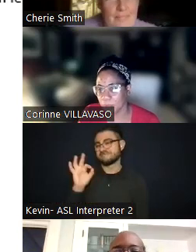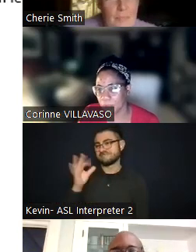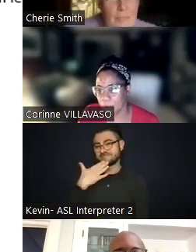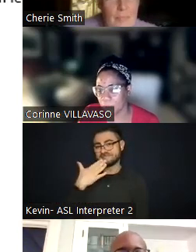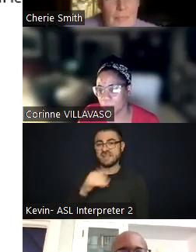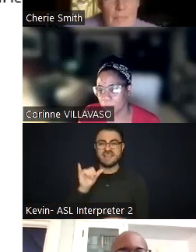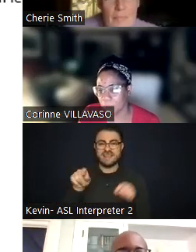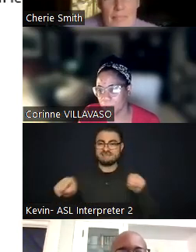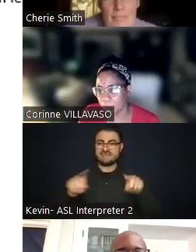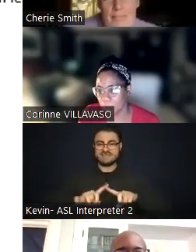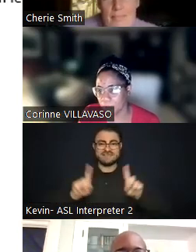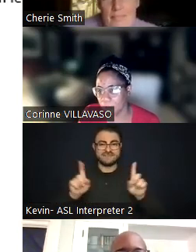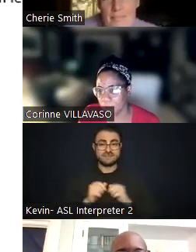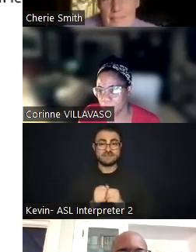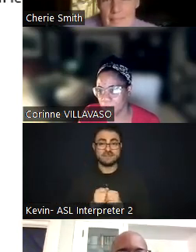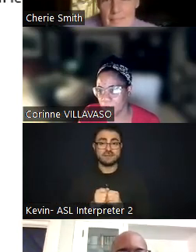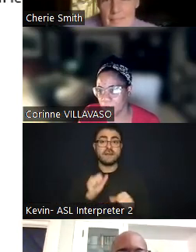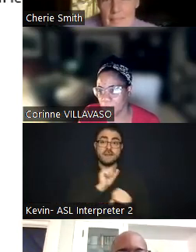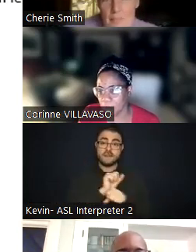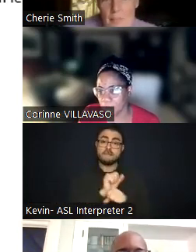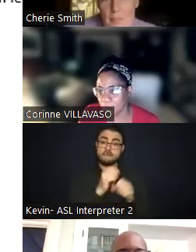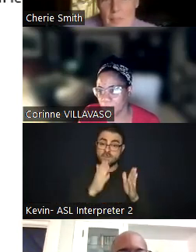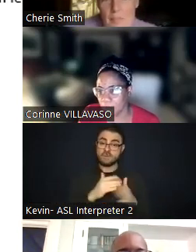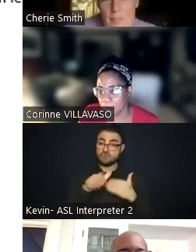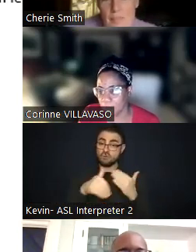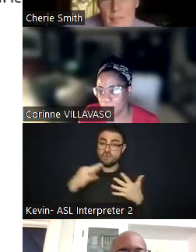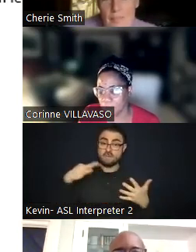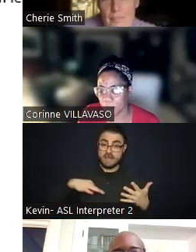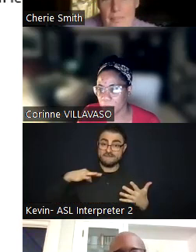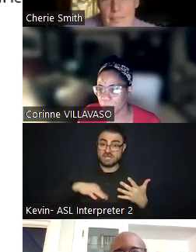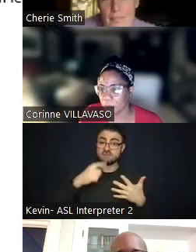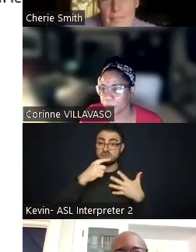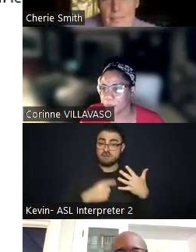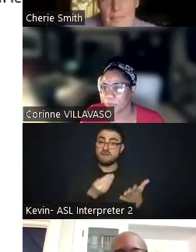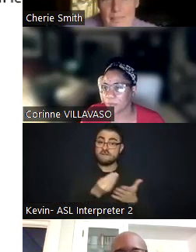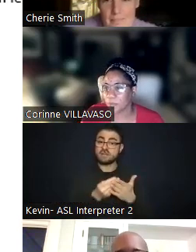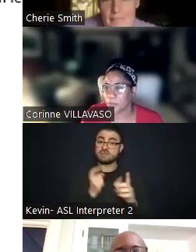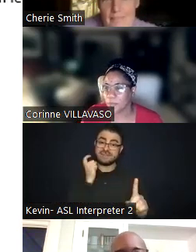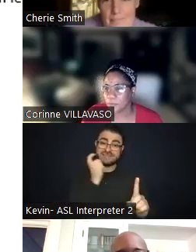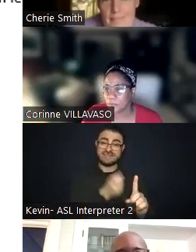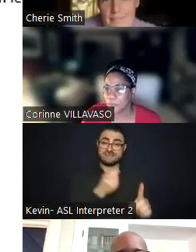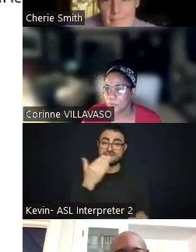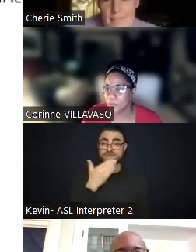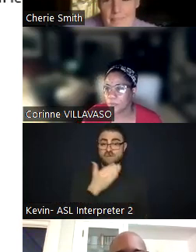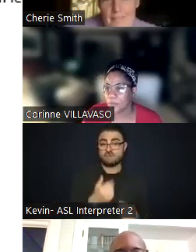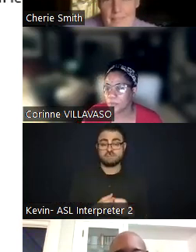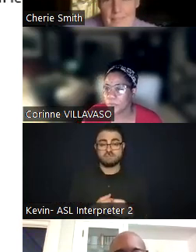difference, that all these benefits are financially given to them up front.